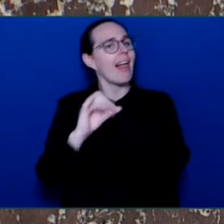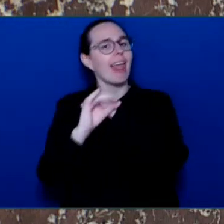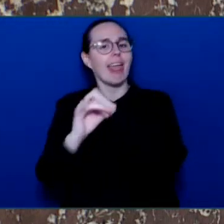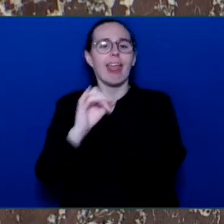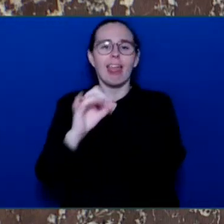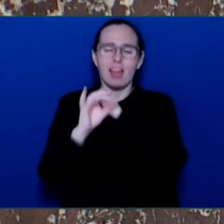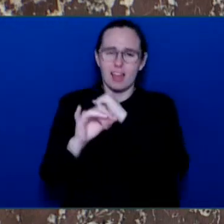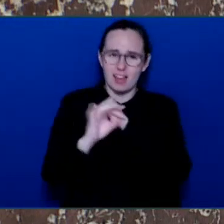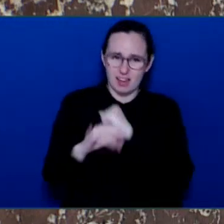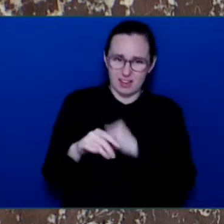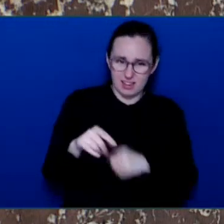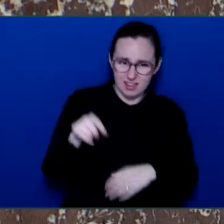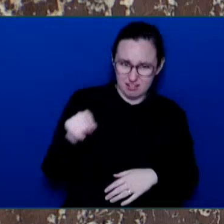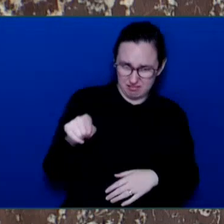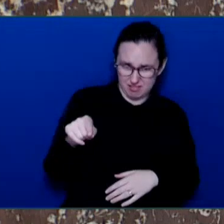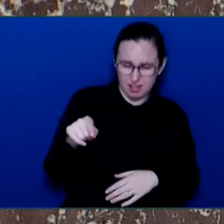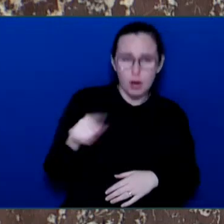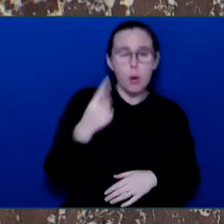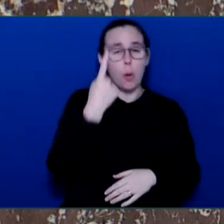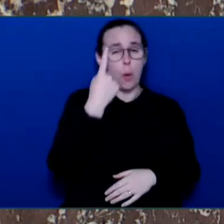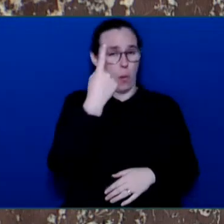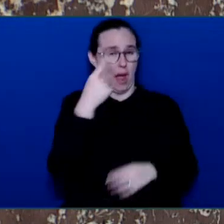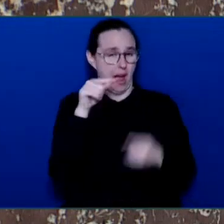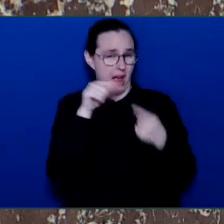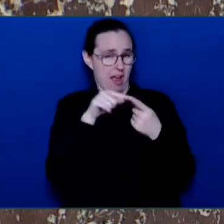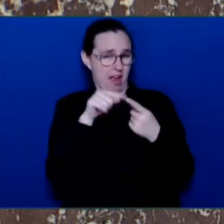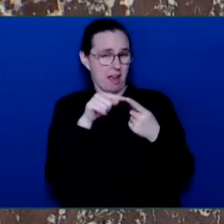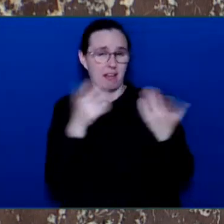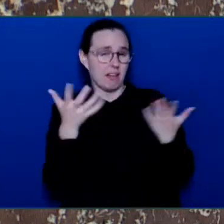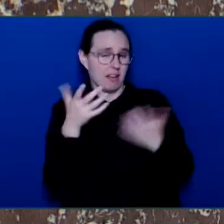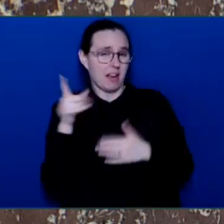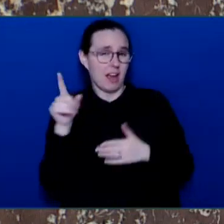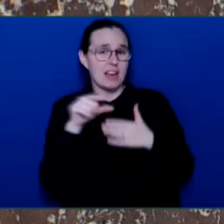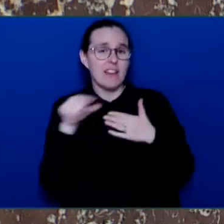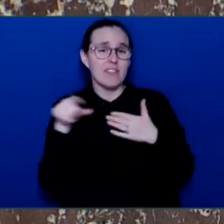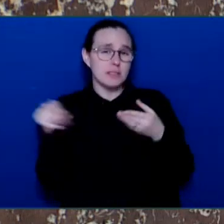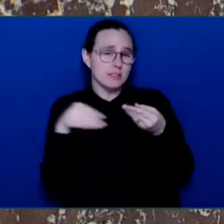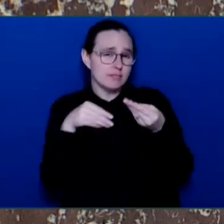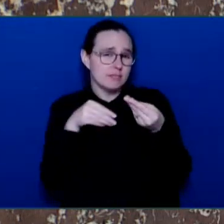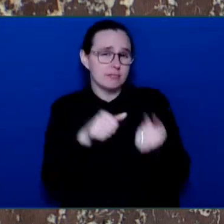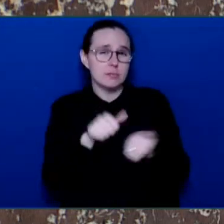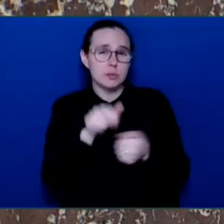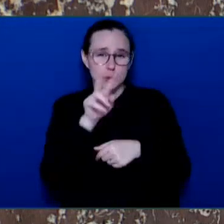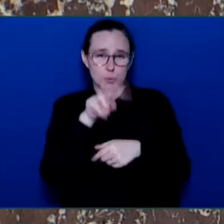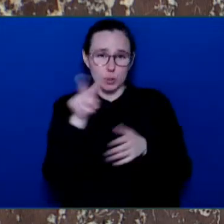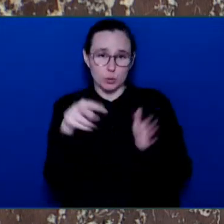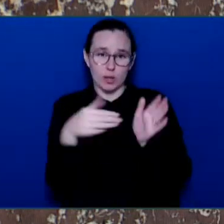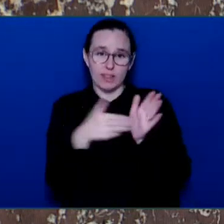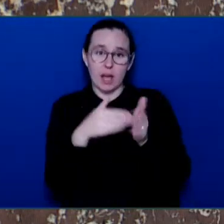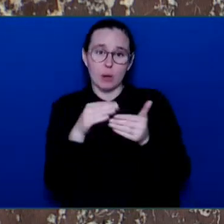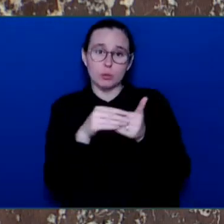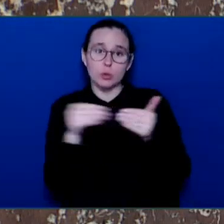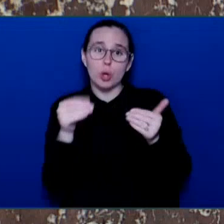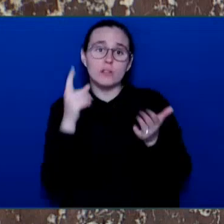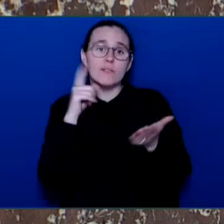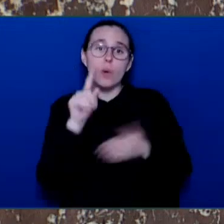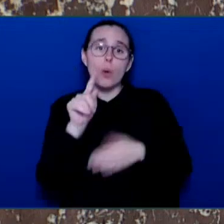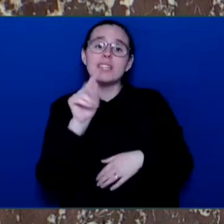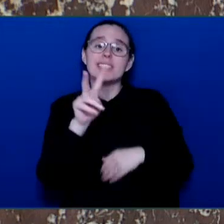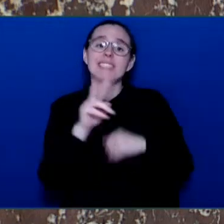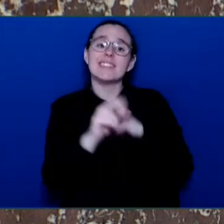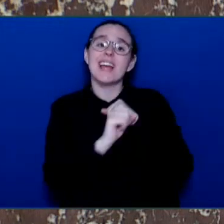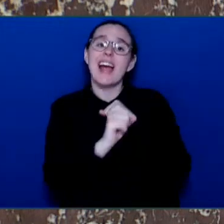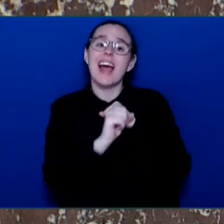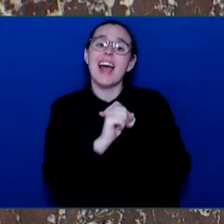spending $22,000 for a mere 30-second TV ads during the Canucks games. Multiple ads during